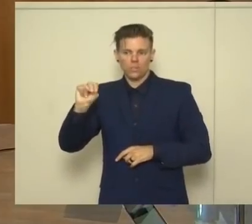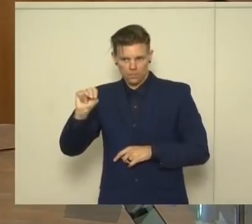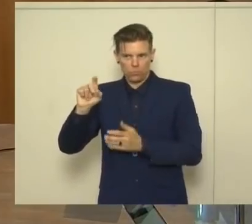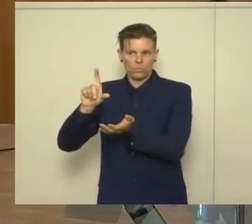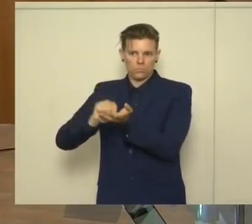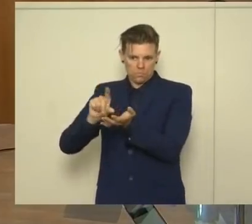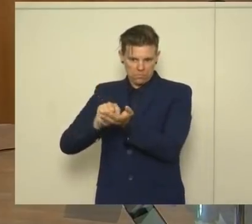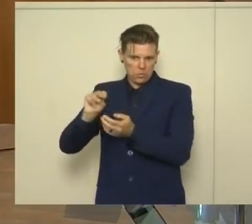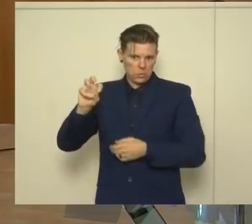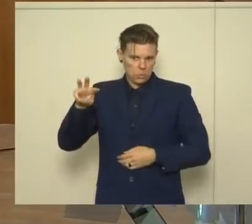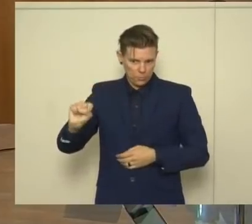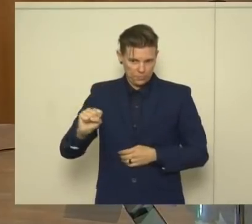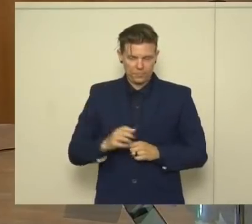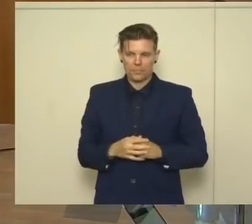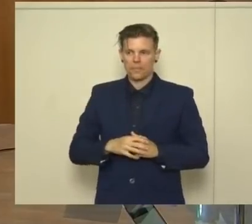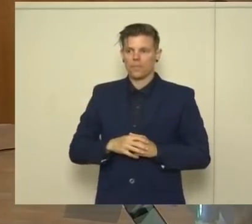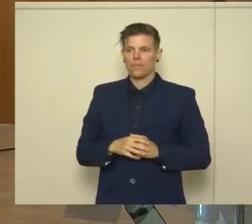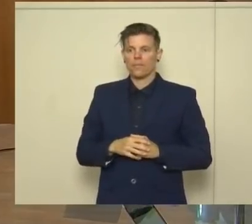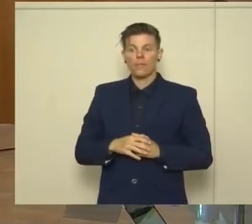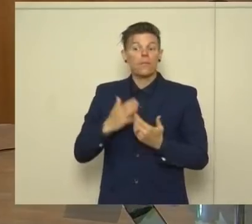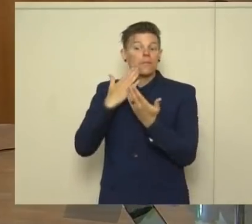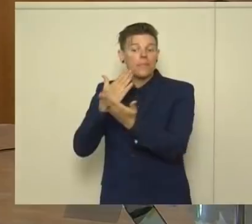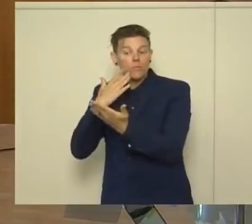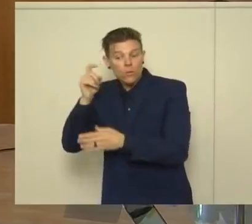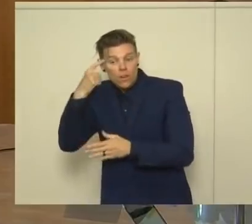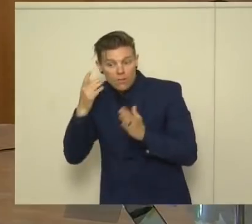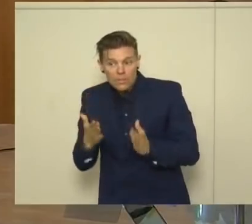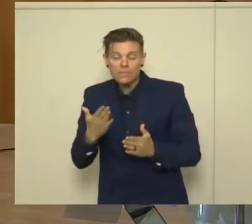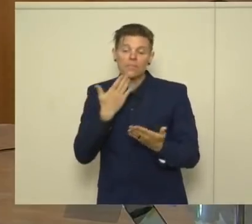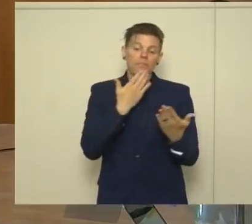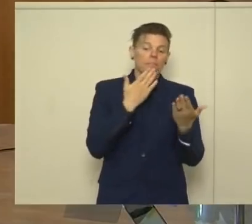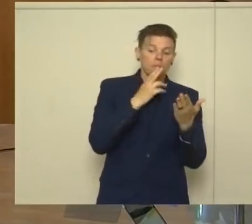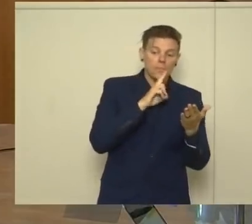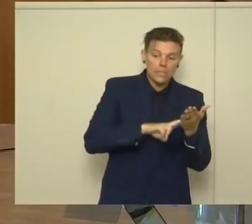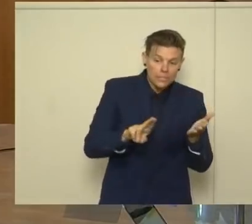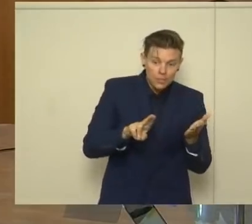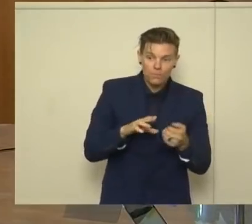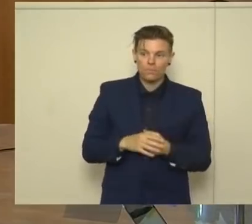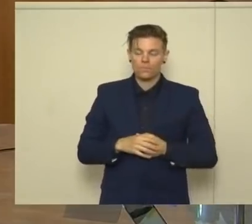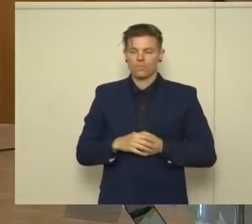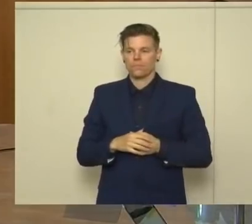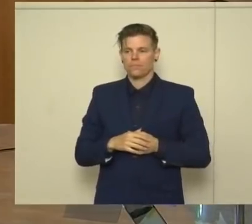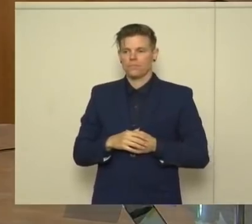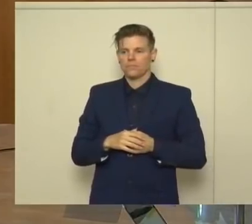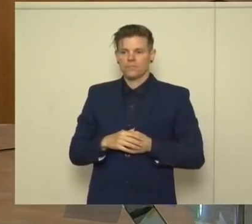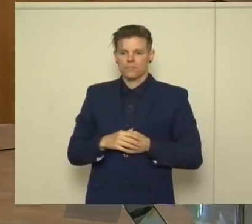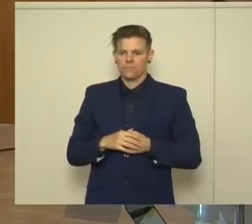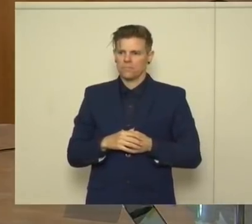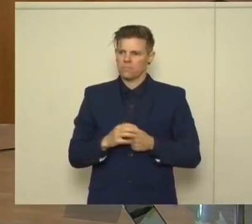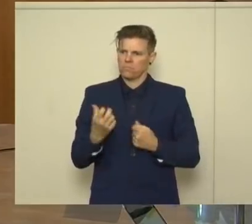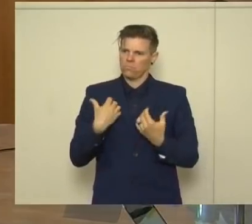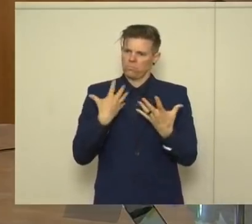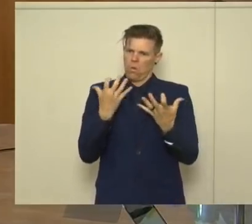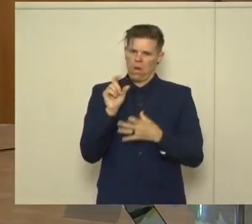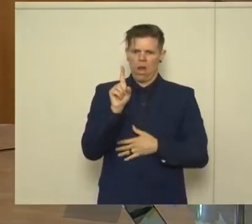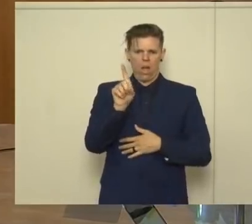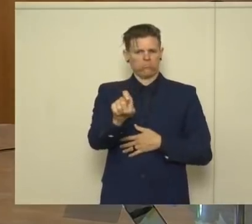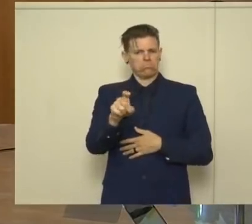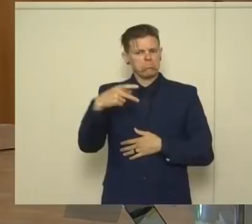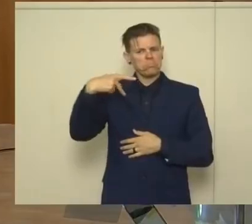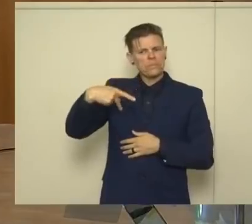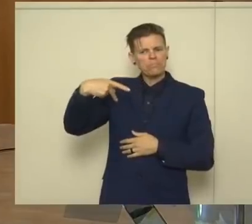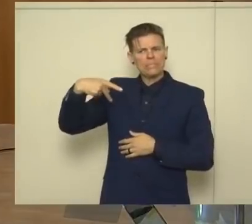Thank you, Governor and Secretaries. I have a question about PPE supplies. We are currently meeting our